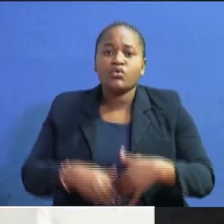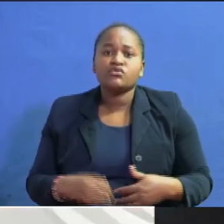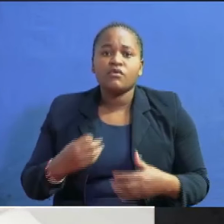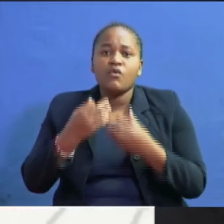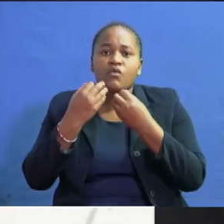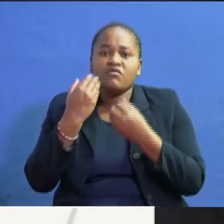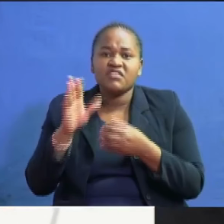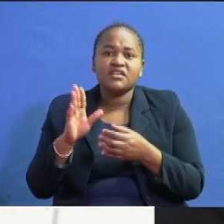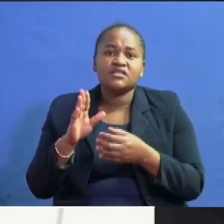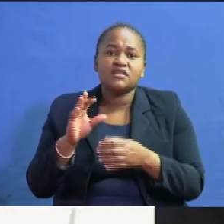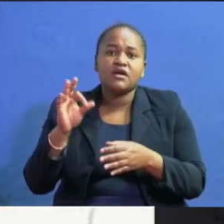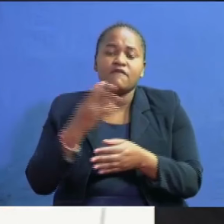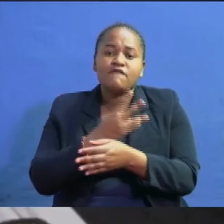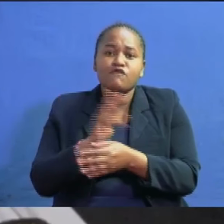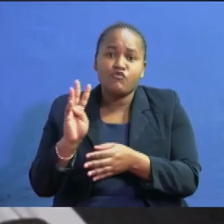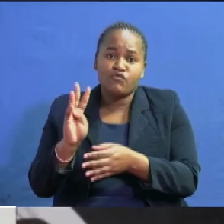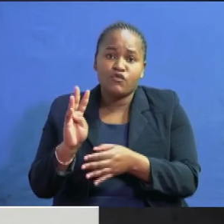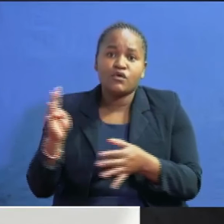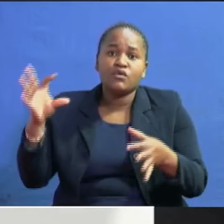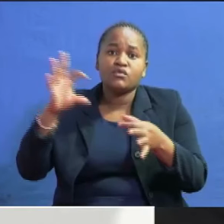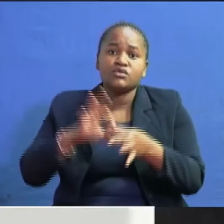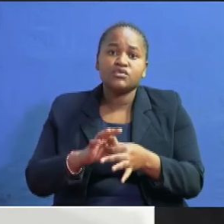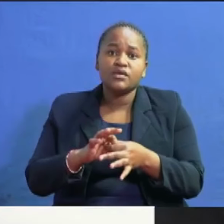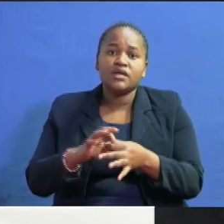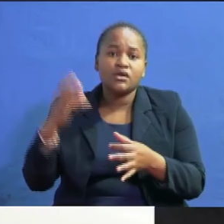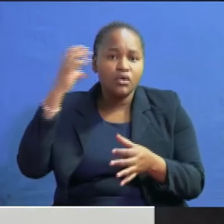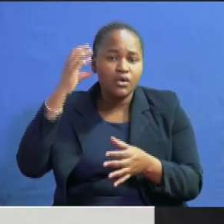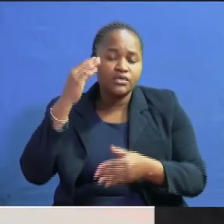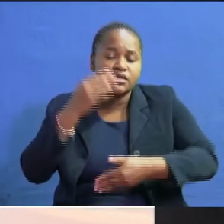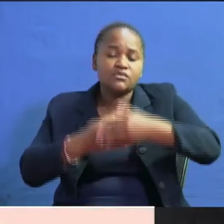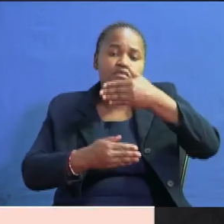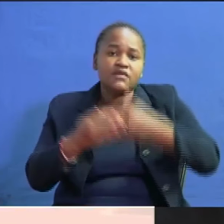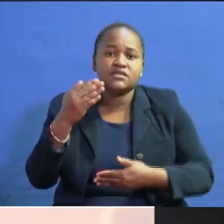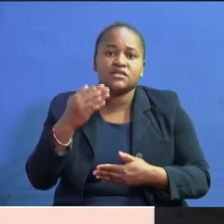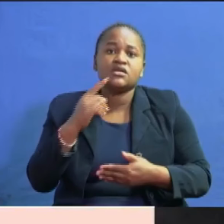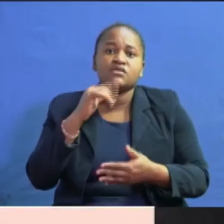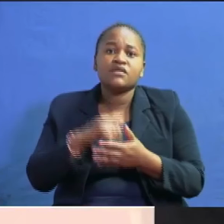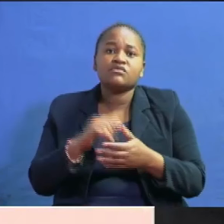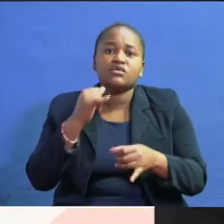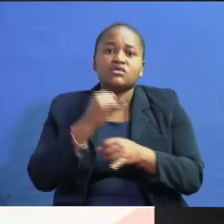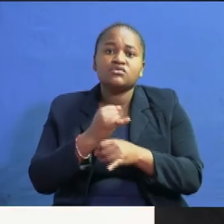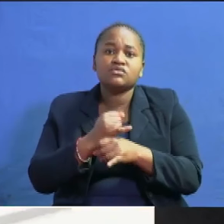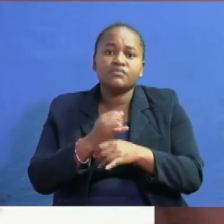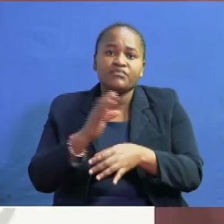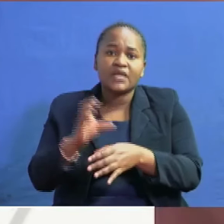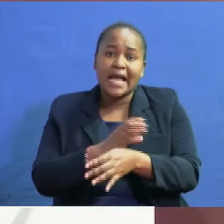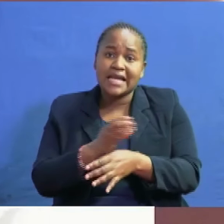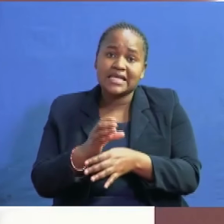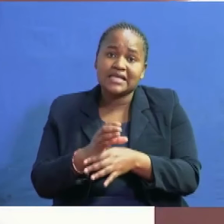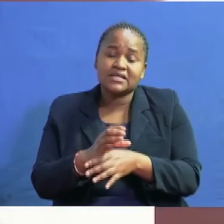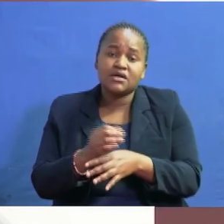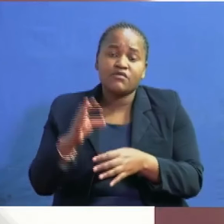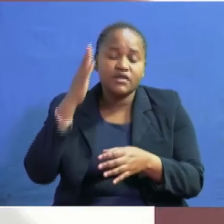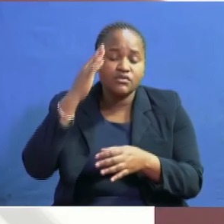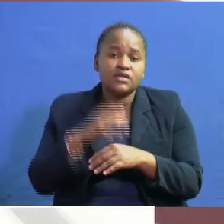wanamaliza form 4, wajiunge na shule, college na university, ili wafanye taaluma ya ualimu. The